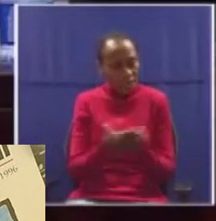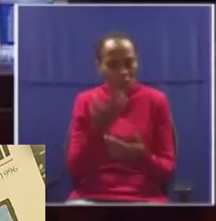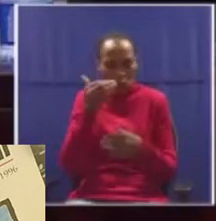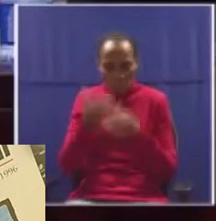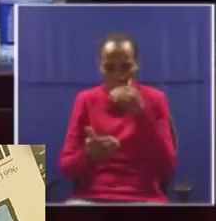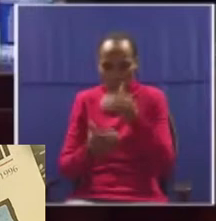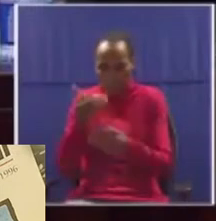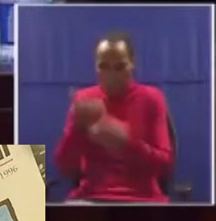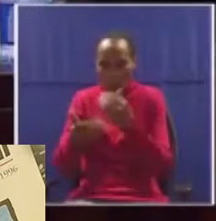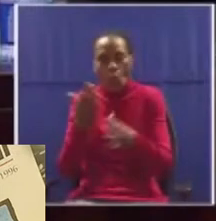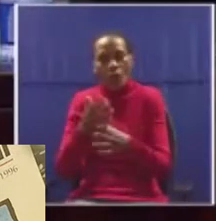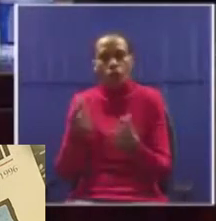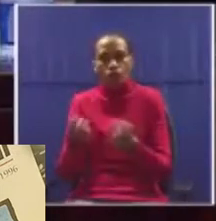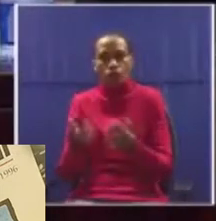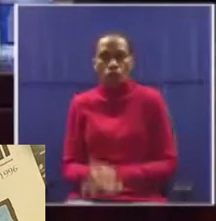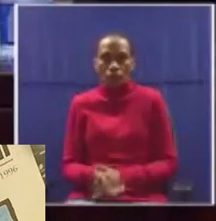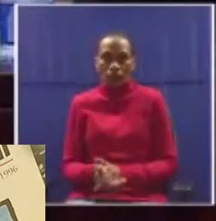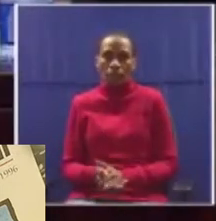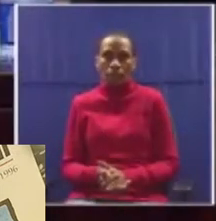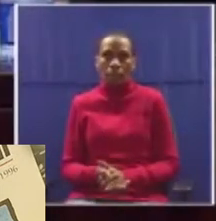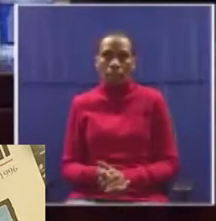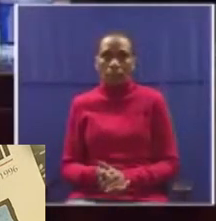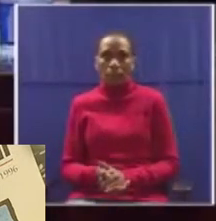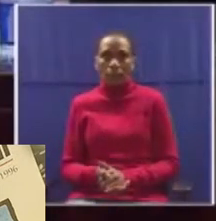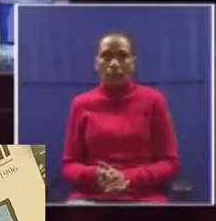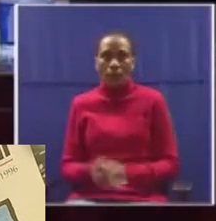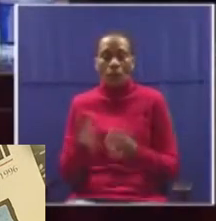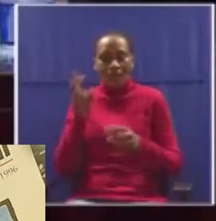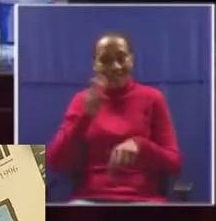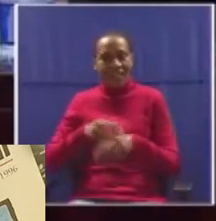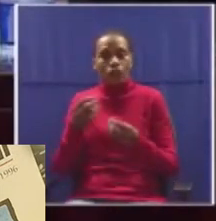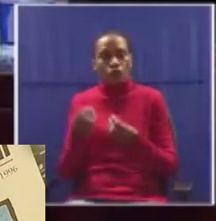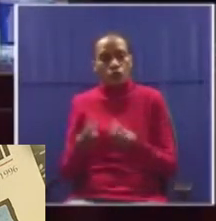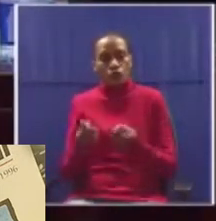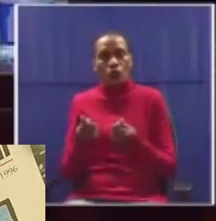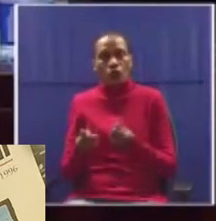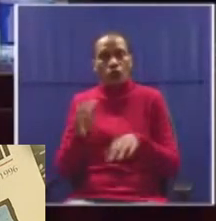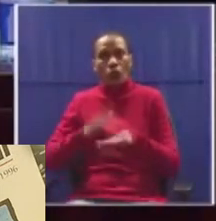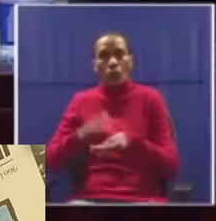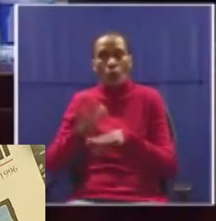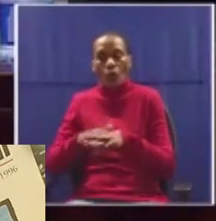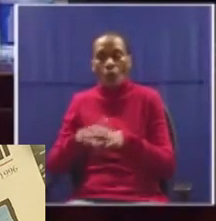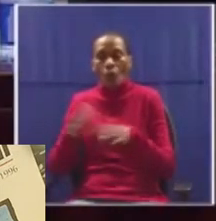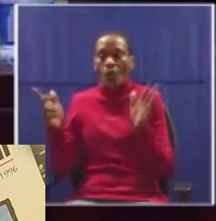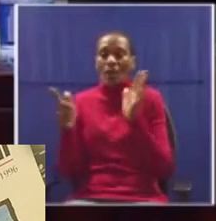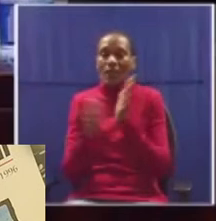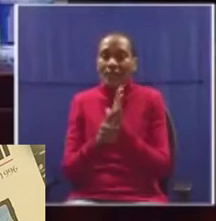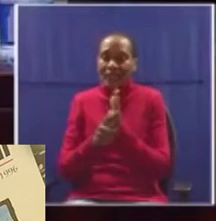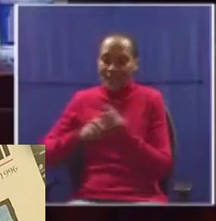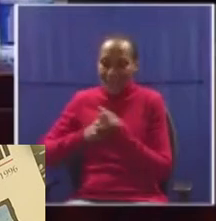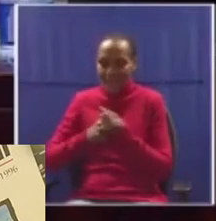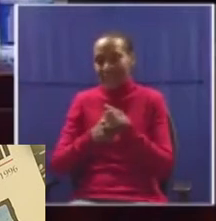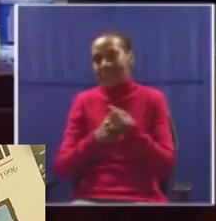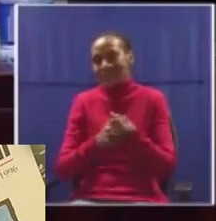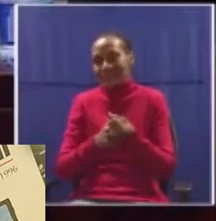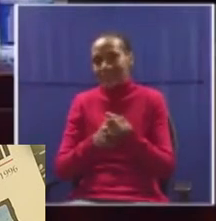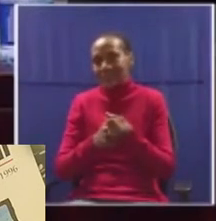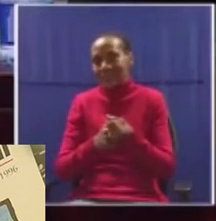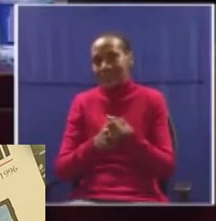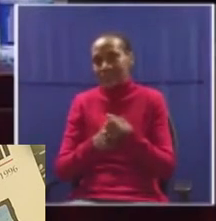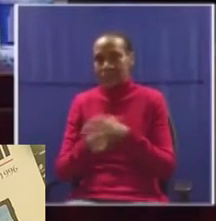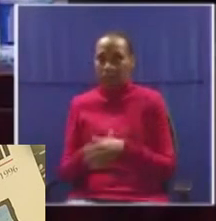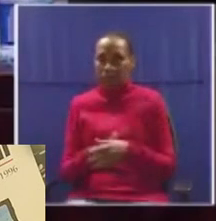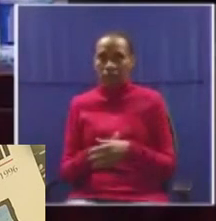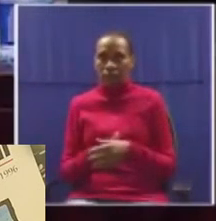shortcomings in particular in particular critically dealing with outbound Mutual legal assistance request